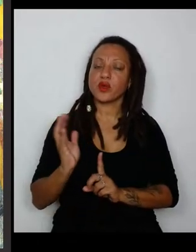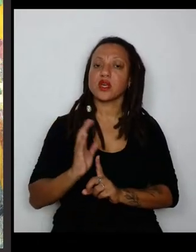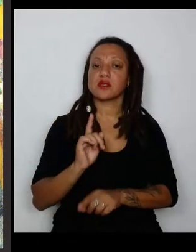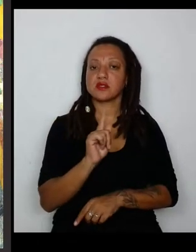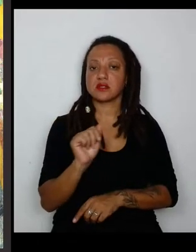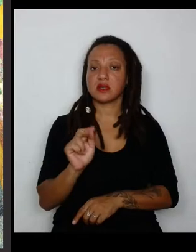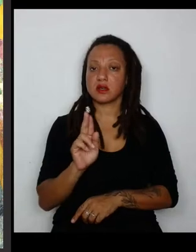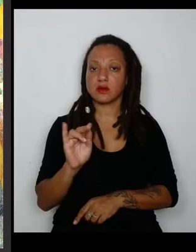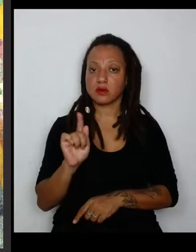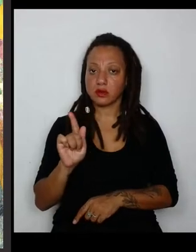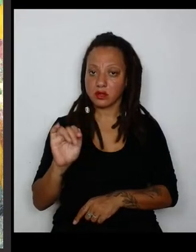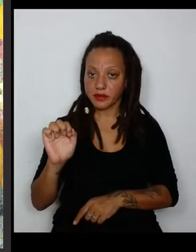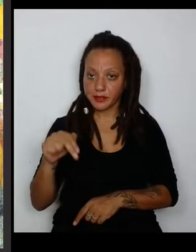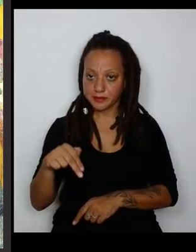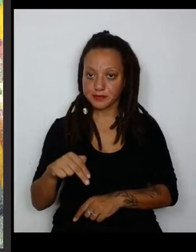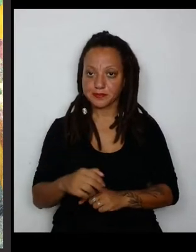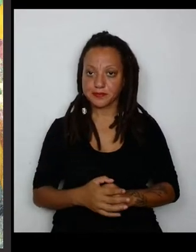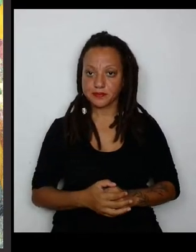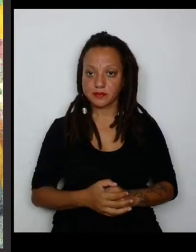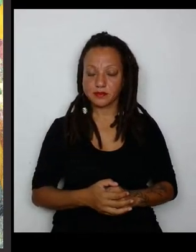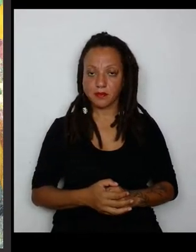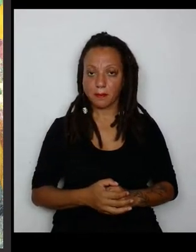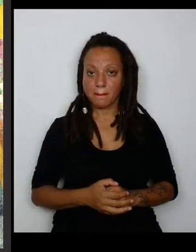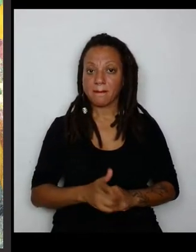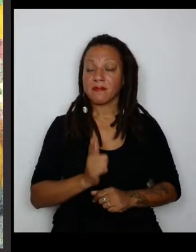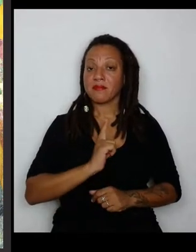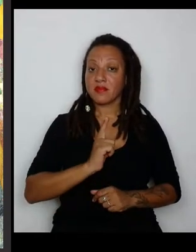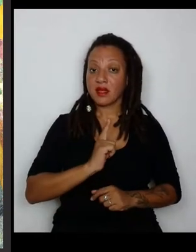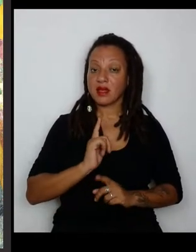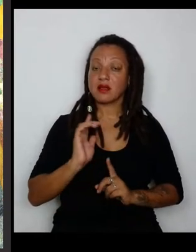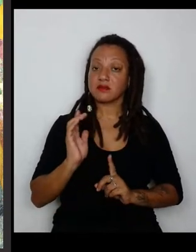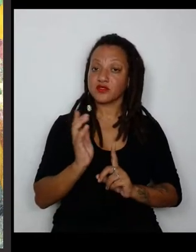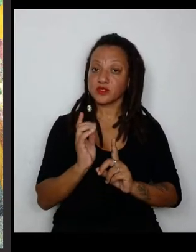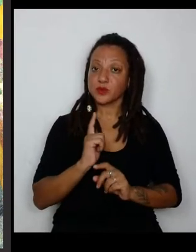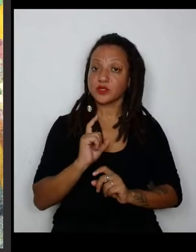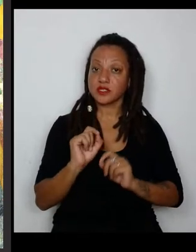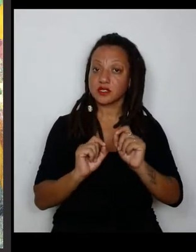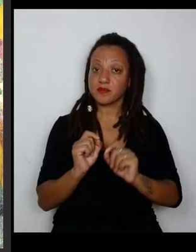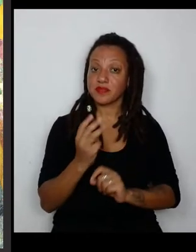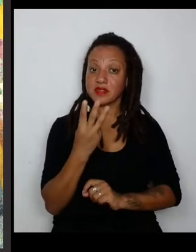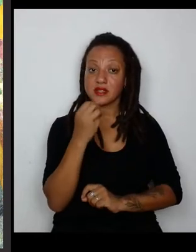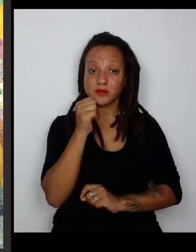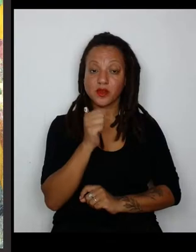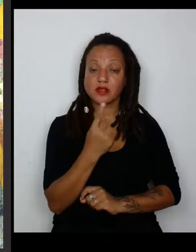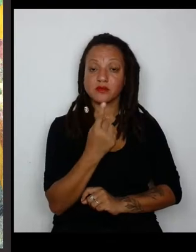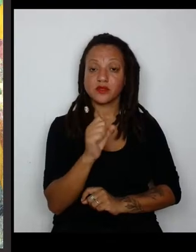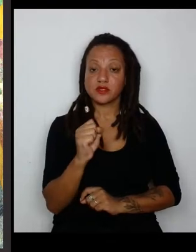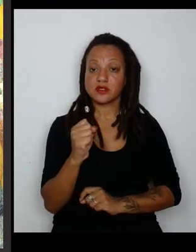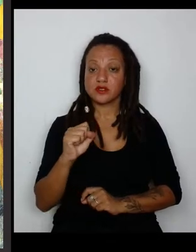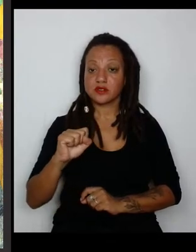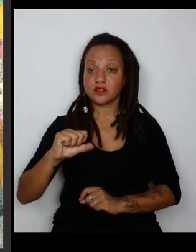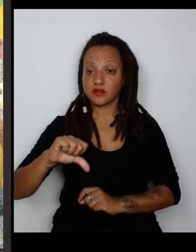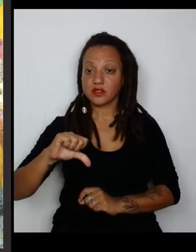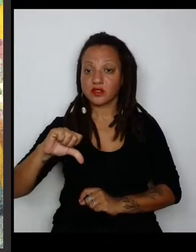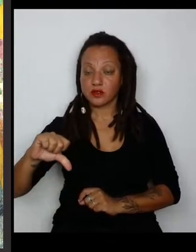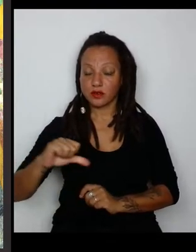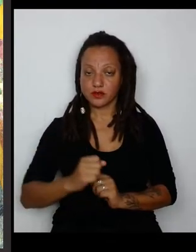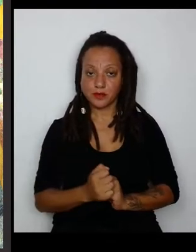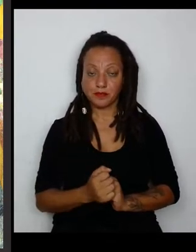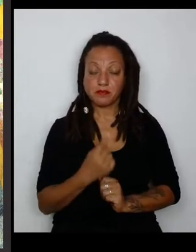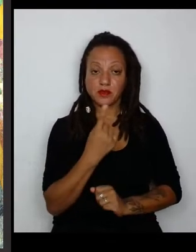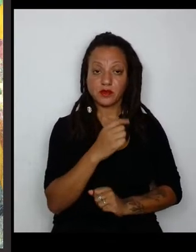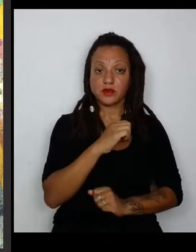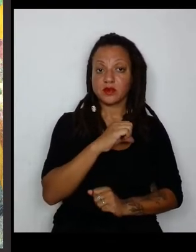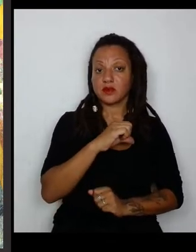1995. by 1995 i was nearly finished with my book but felt i needed to see where gogan lived in tahiti and if